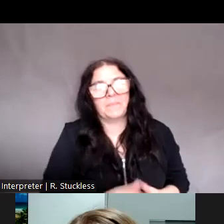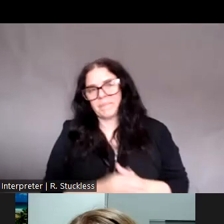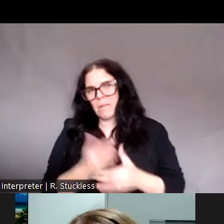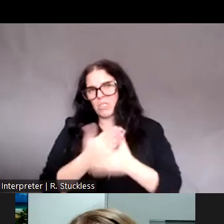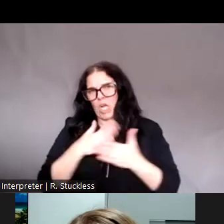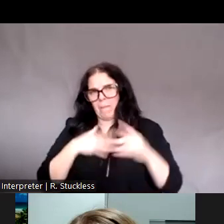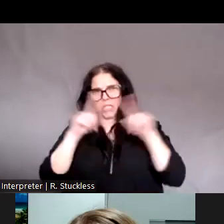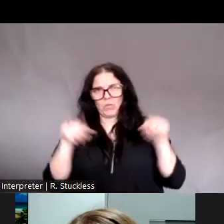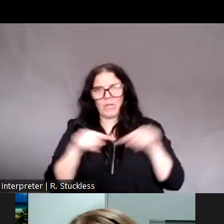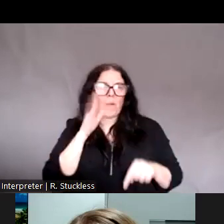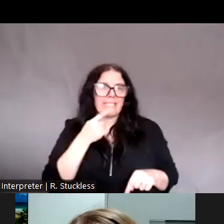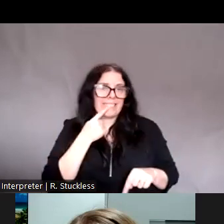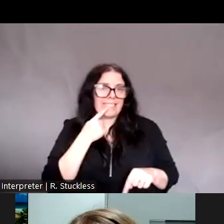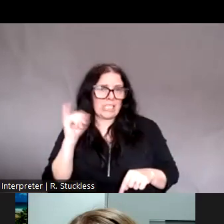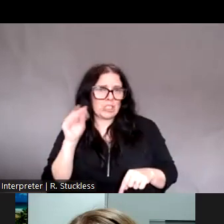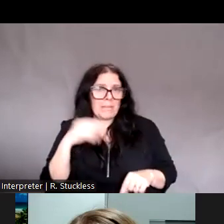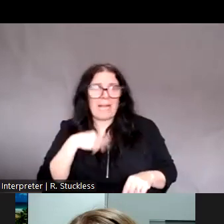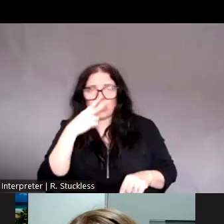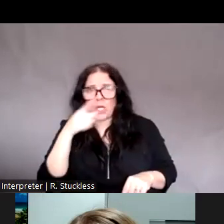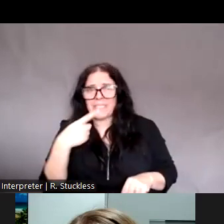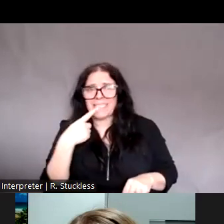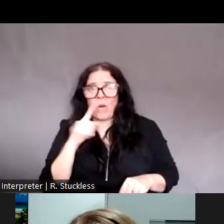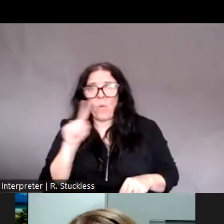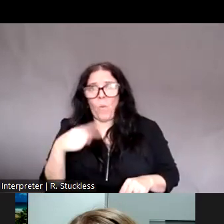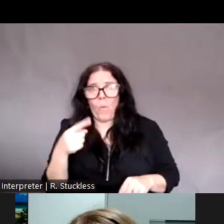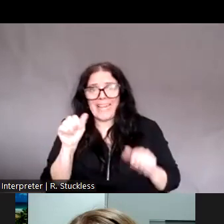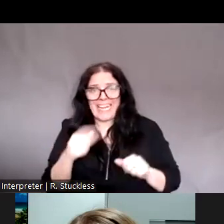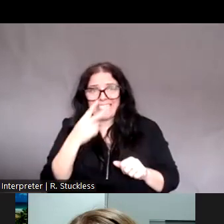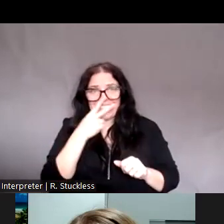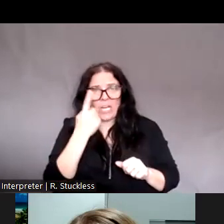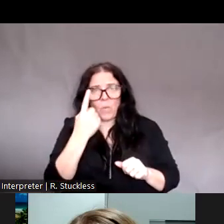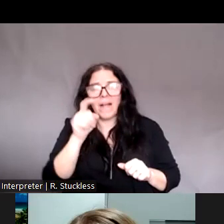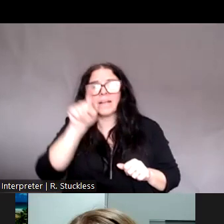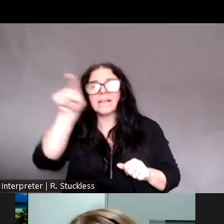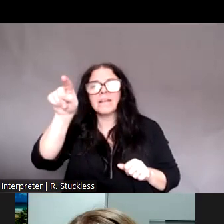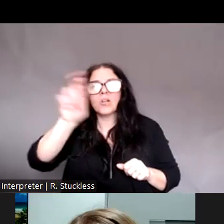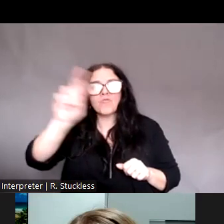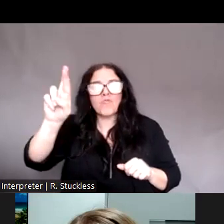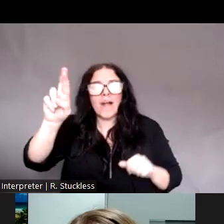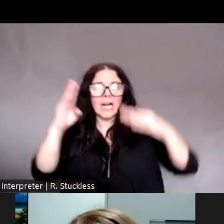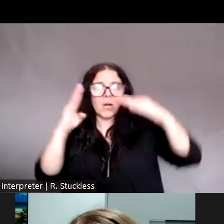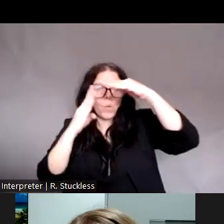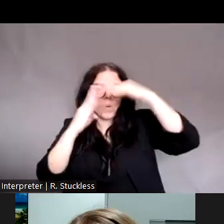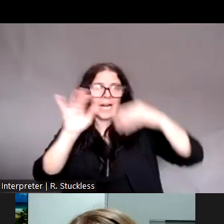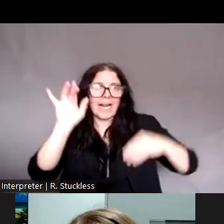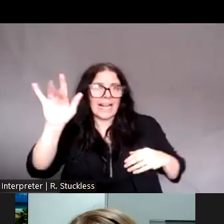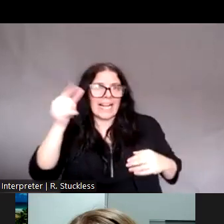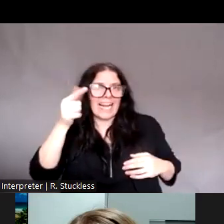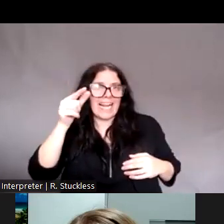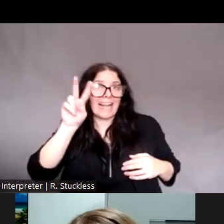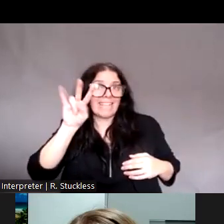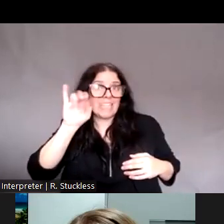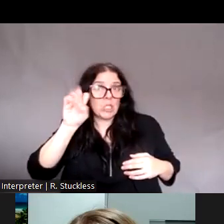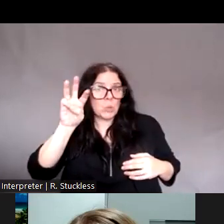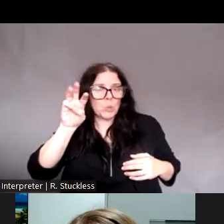I was just going to tell you, I just saw that you said you can only see one. Go up to your view in your right-hand corner, and you can click on gallery.